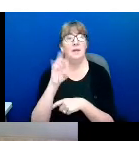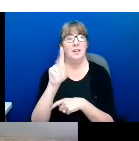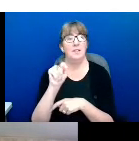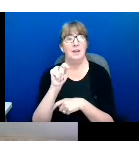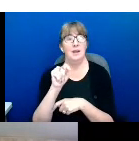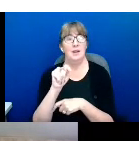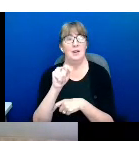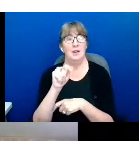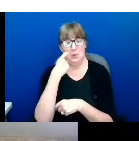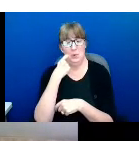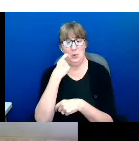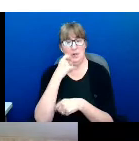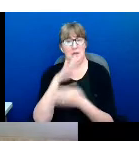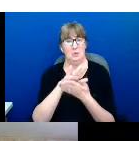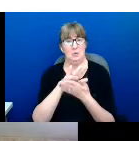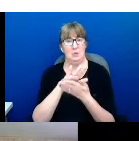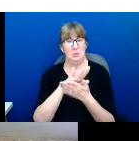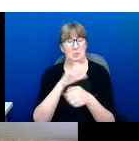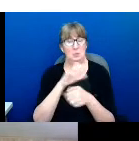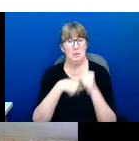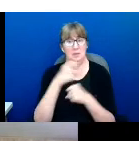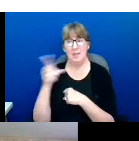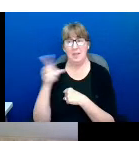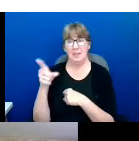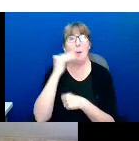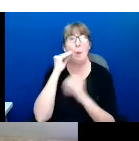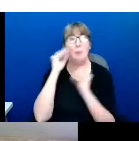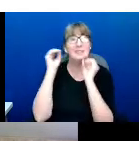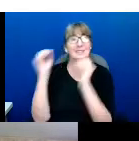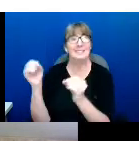year that he was homeless and living in a tent.